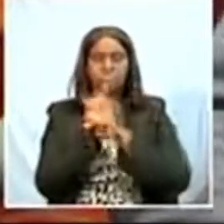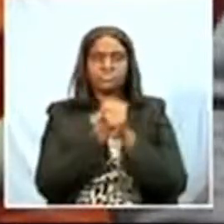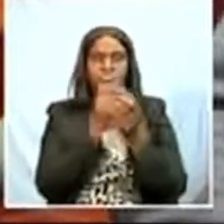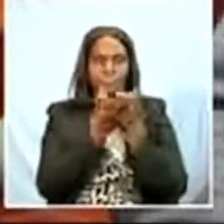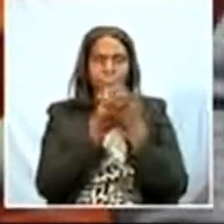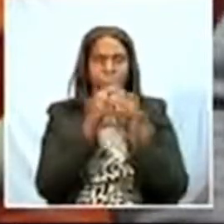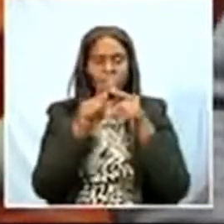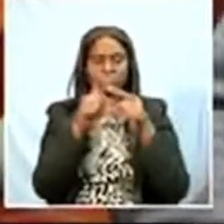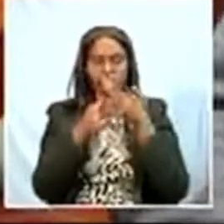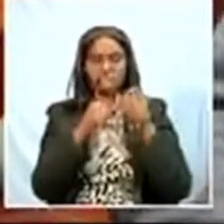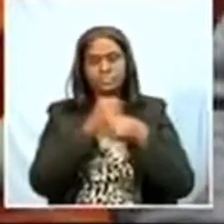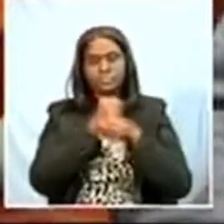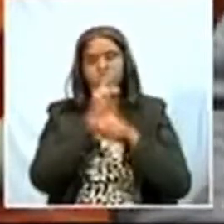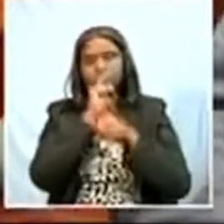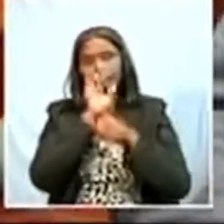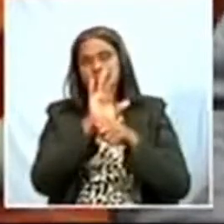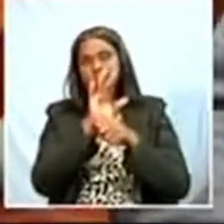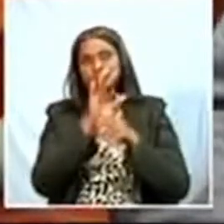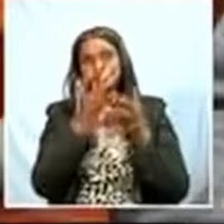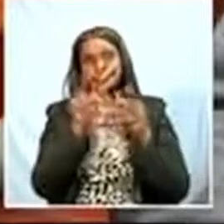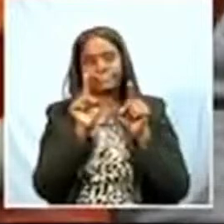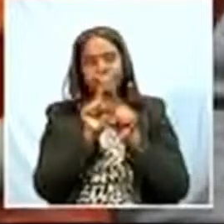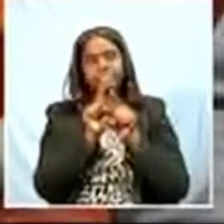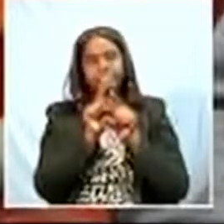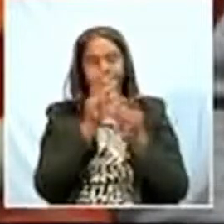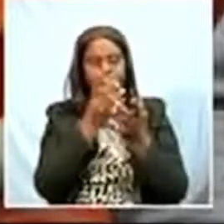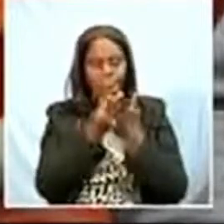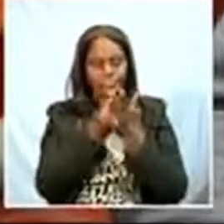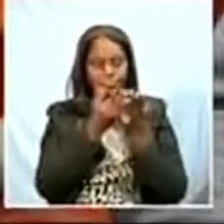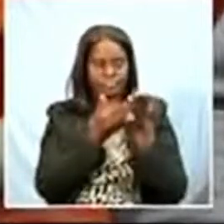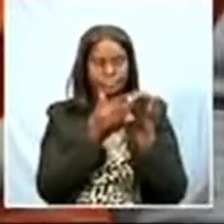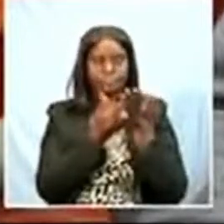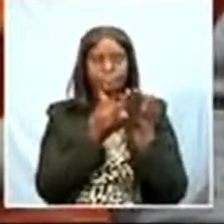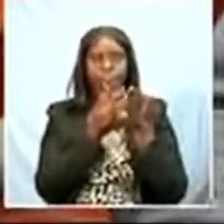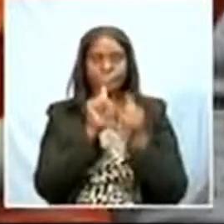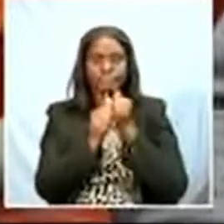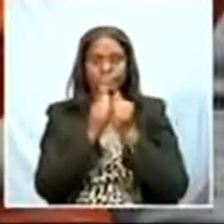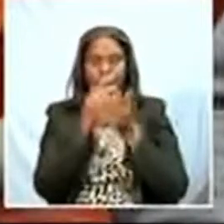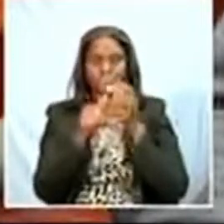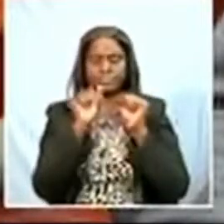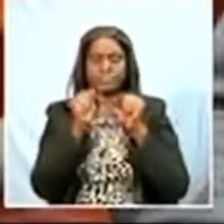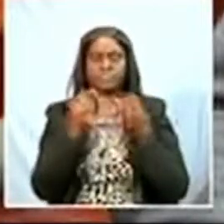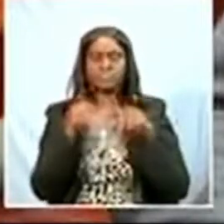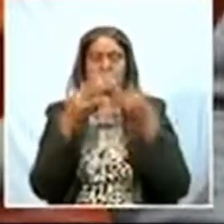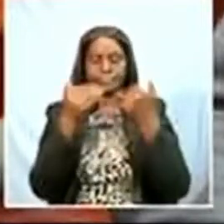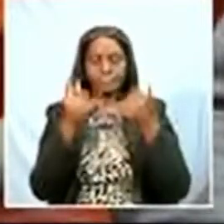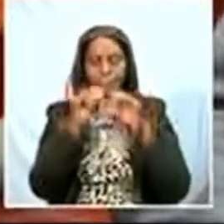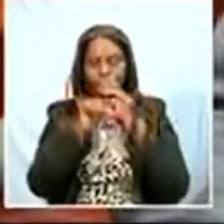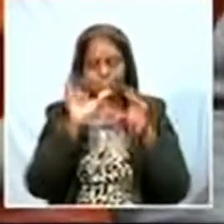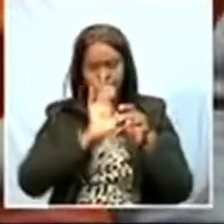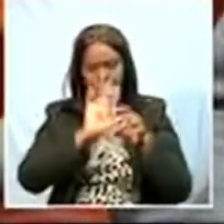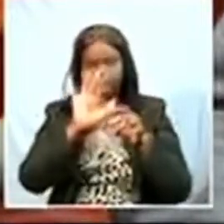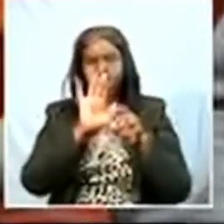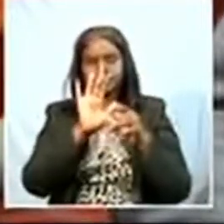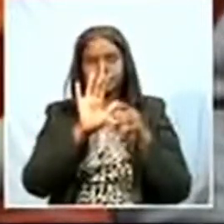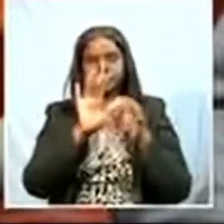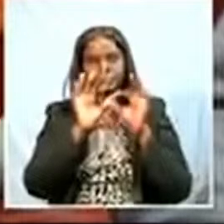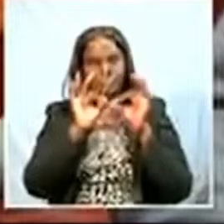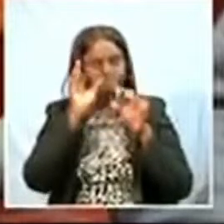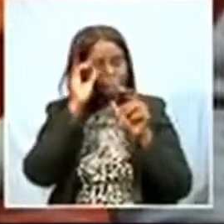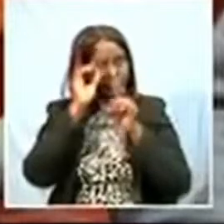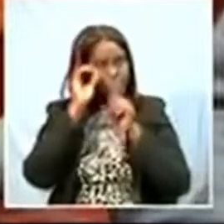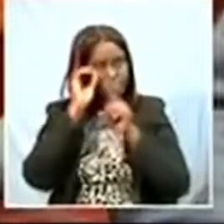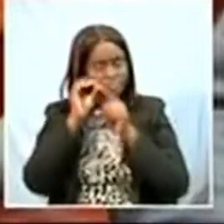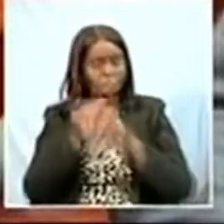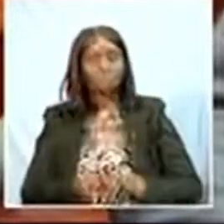to ensure that this bank will deliver. I mean, this fund, once established, it will deliver on its stated objectives.